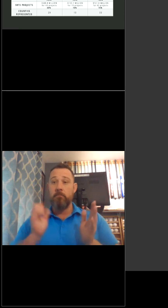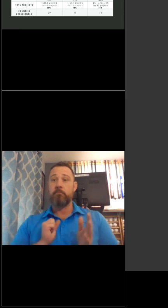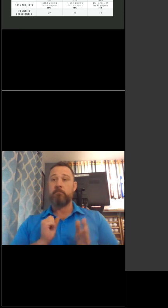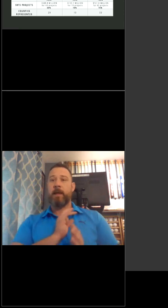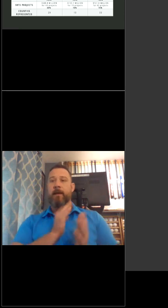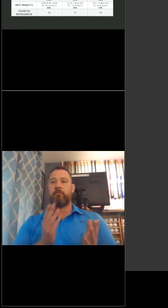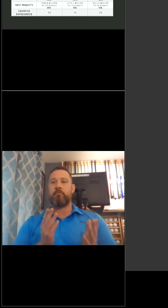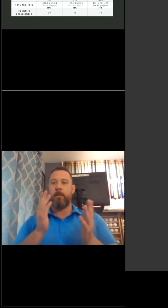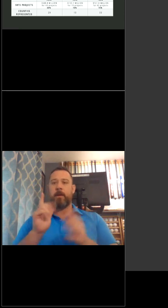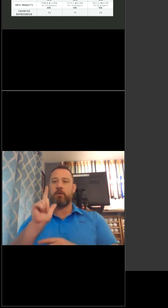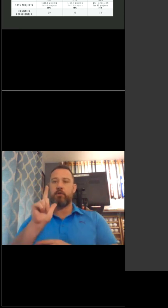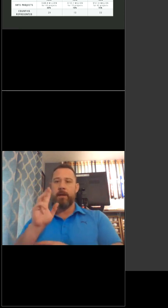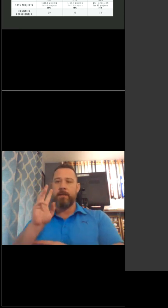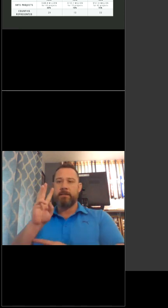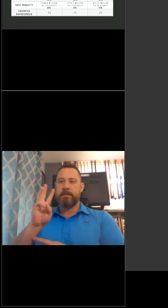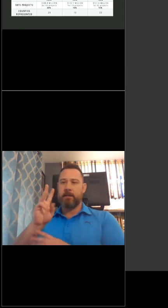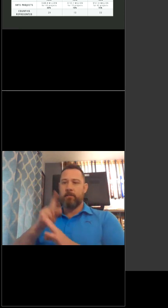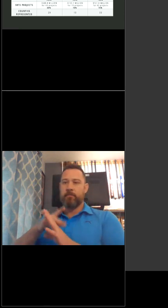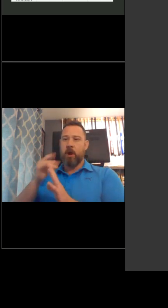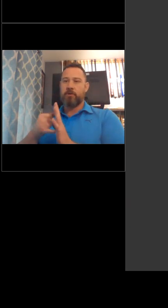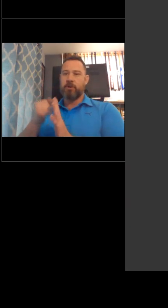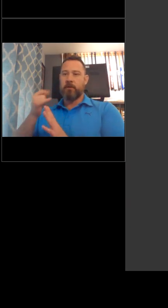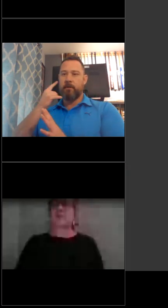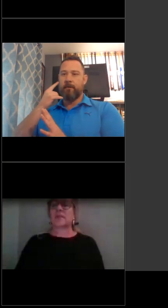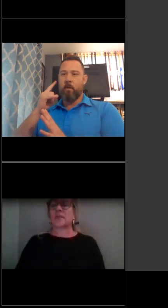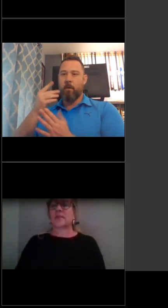26 projects for funding, totaling